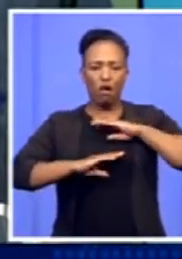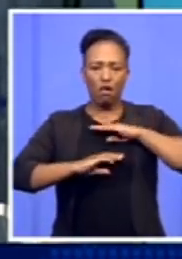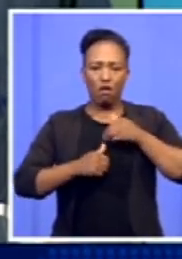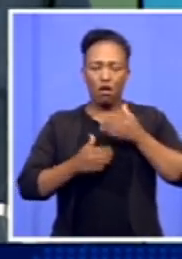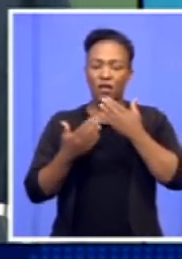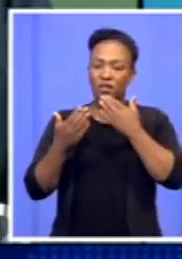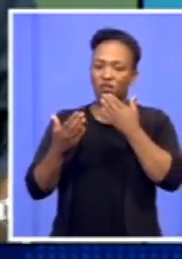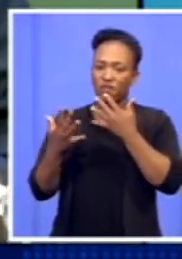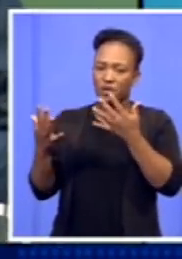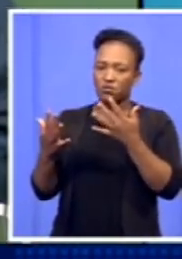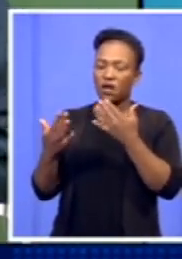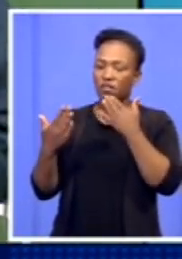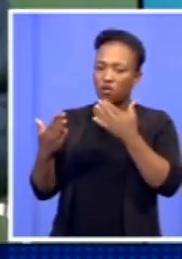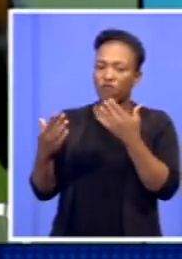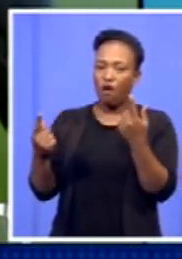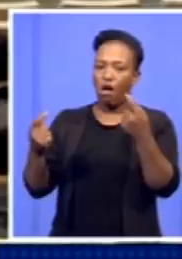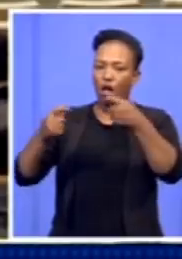contributions.